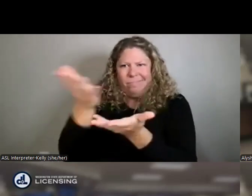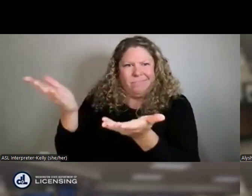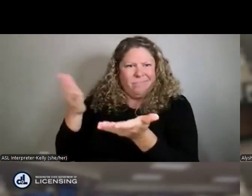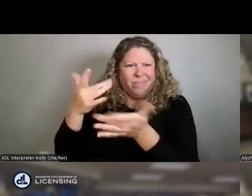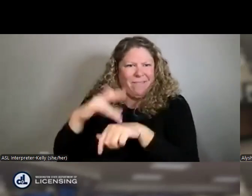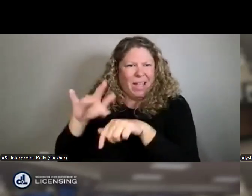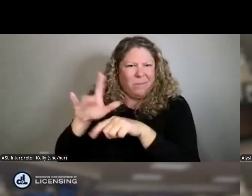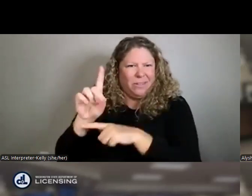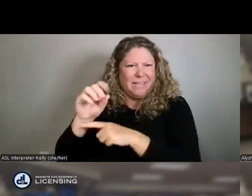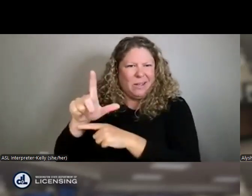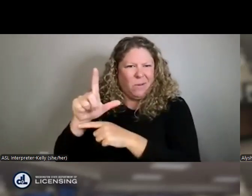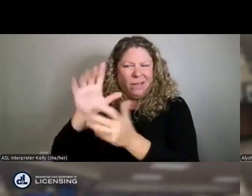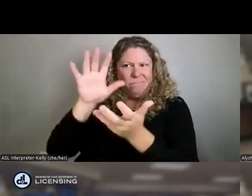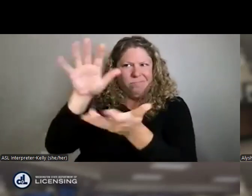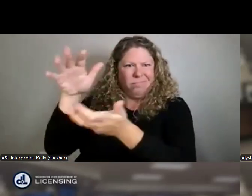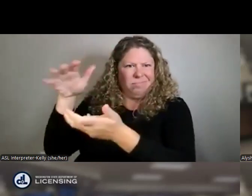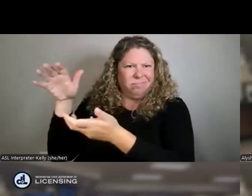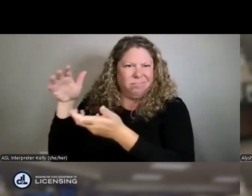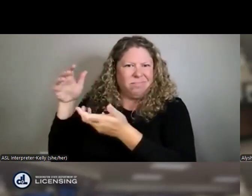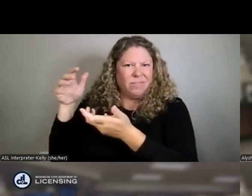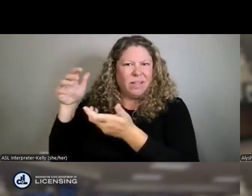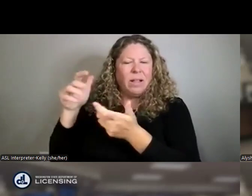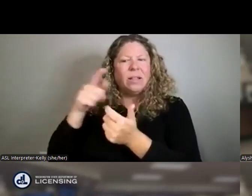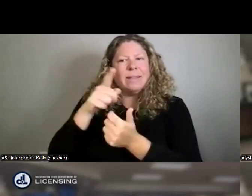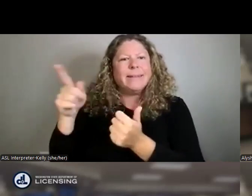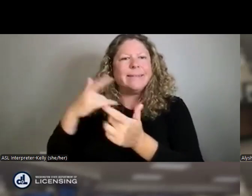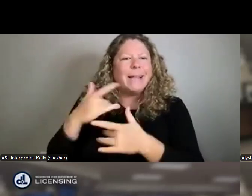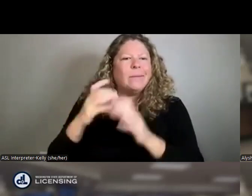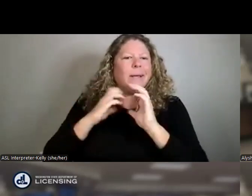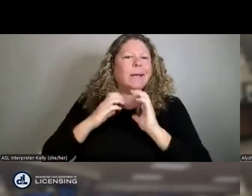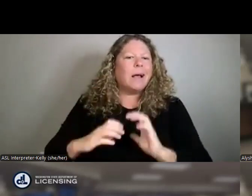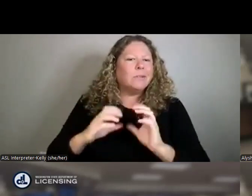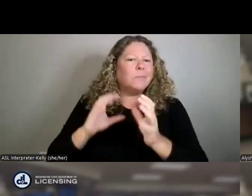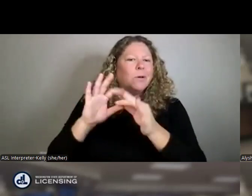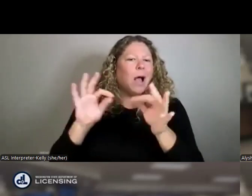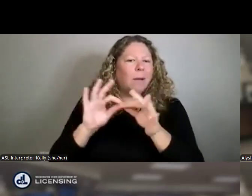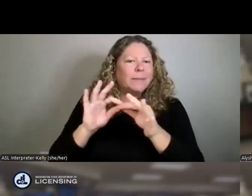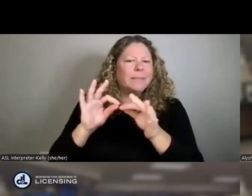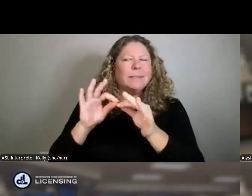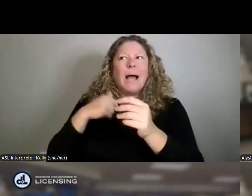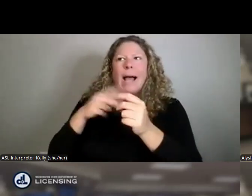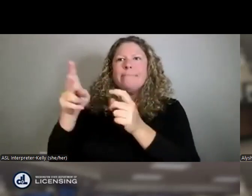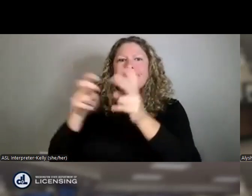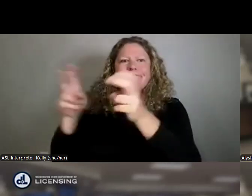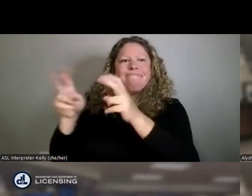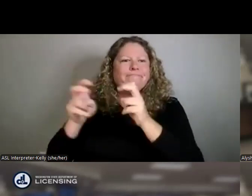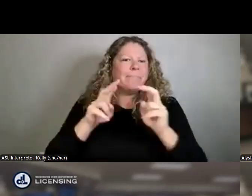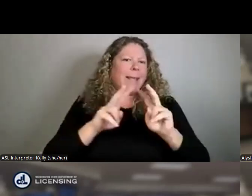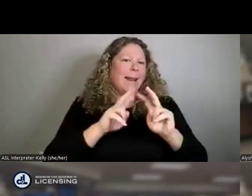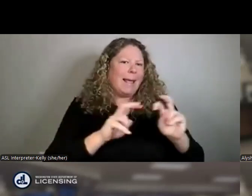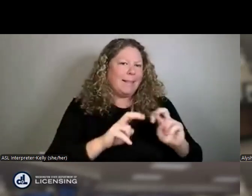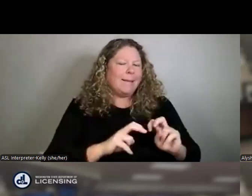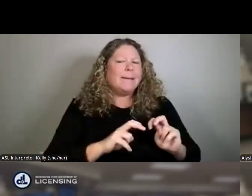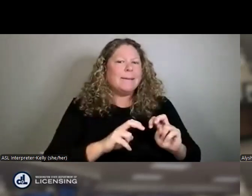From those data sets, they are mostly customer comments that I was pulling in and analyzing. And